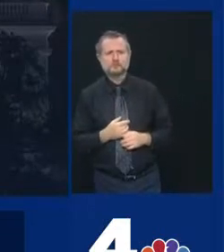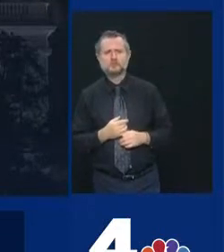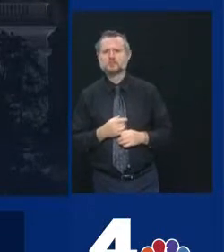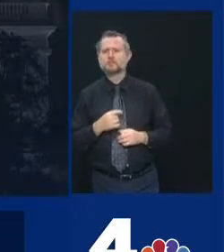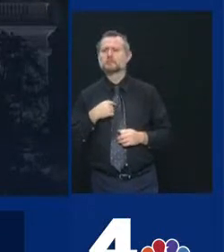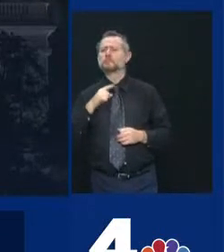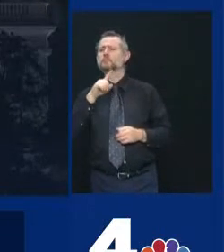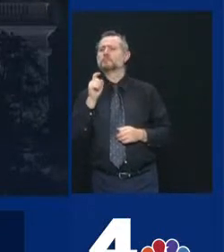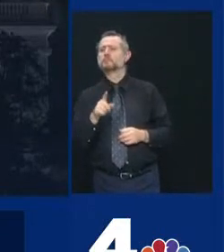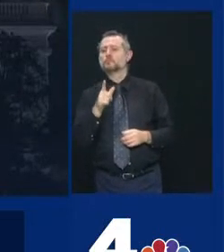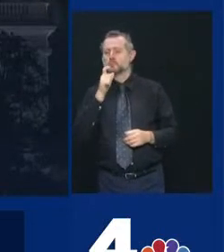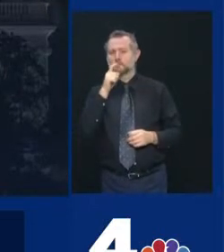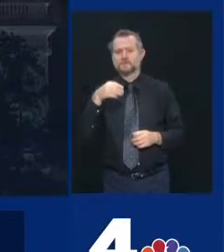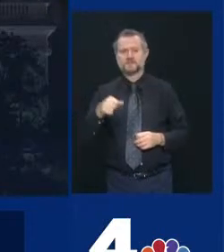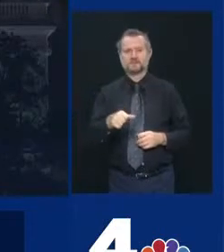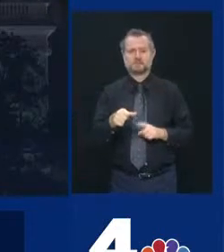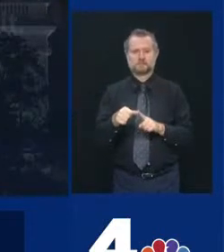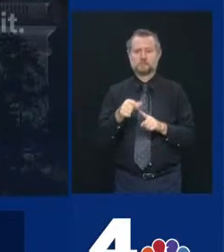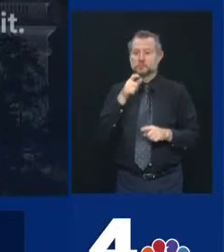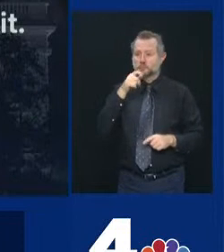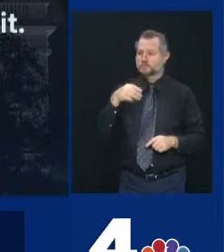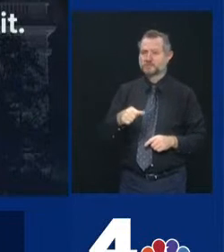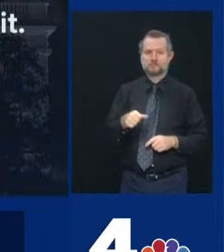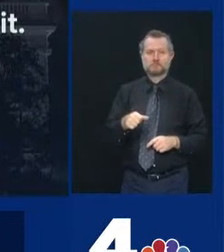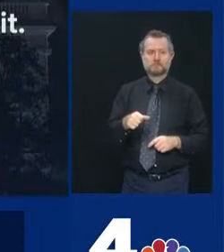to pay to do this?